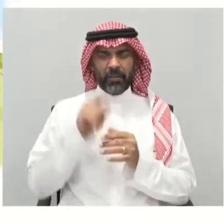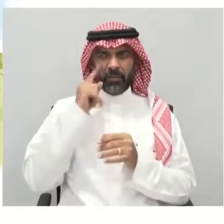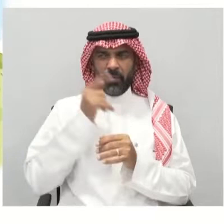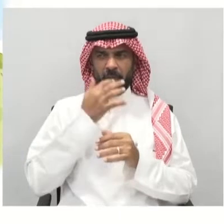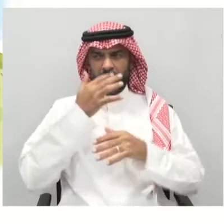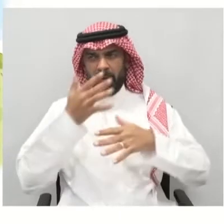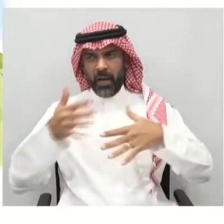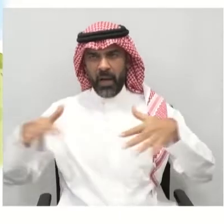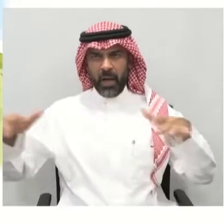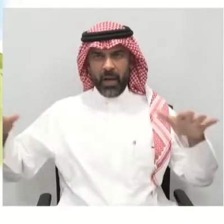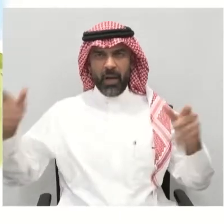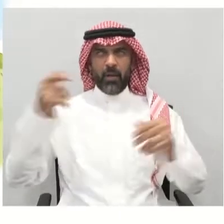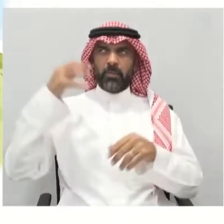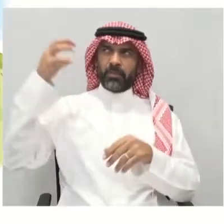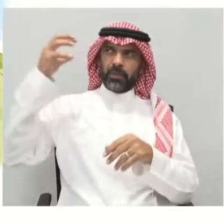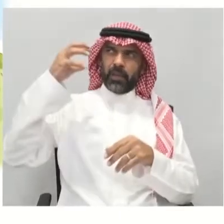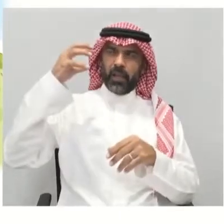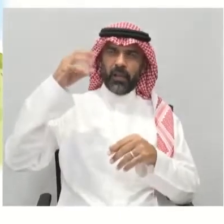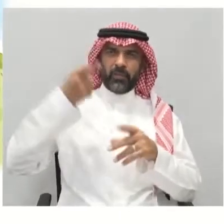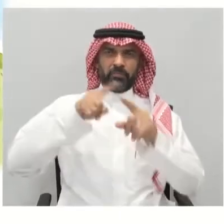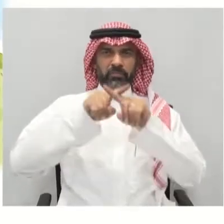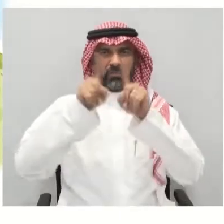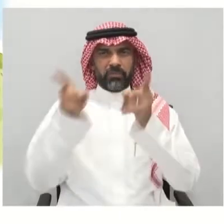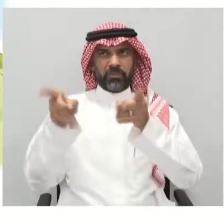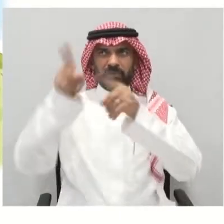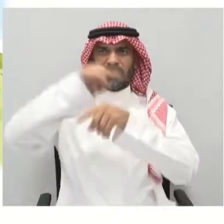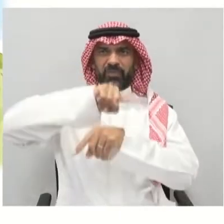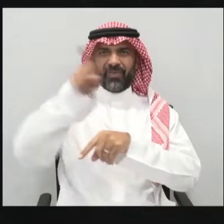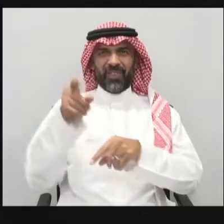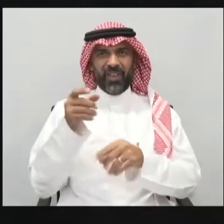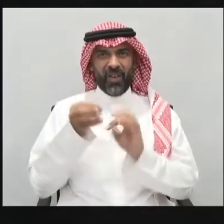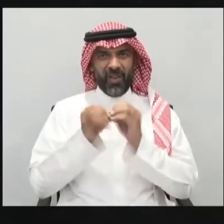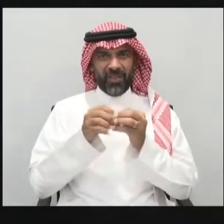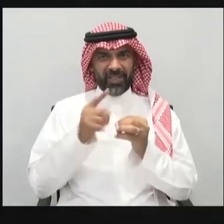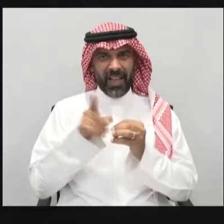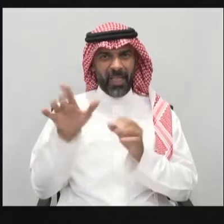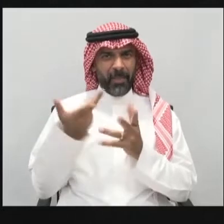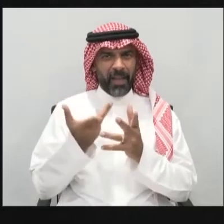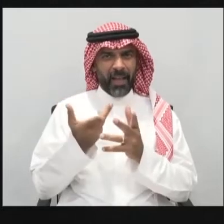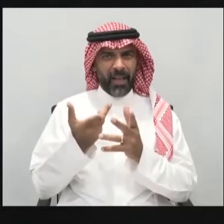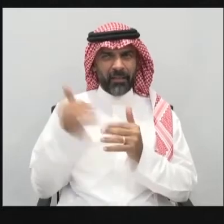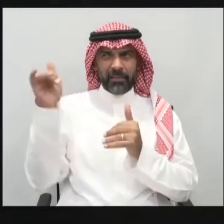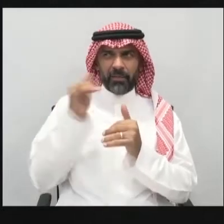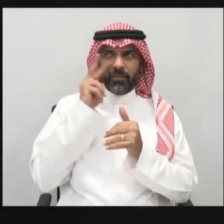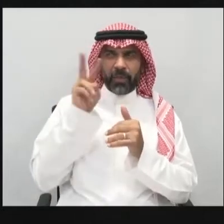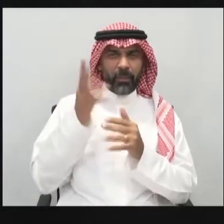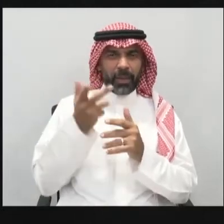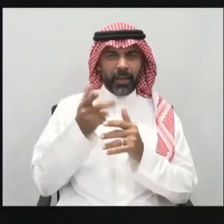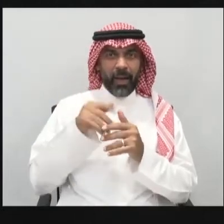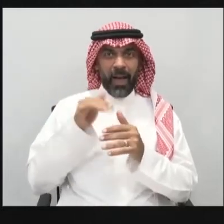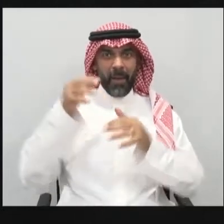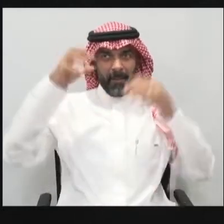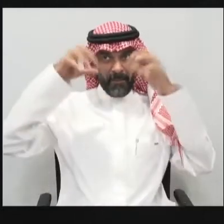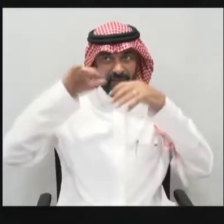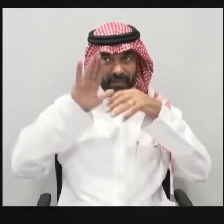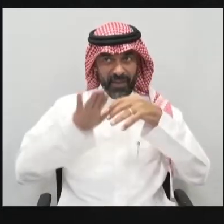memory. When do we see rainbows, boys and girls? After it rains, okay? We see a rainbow appear